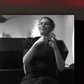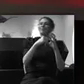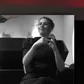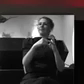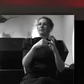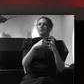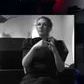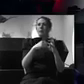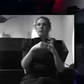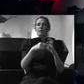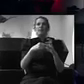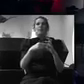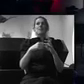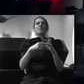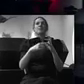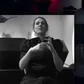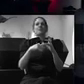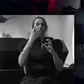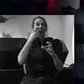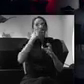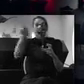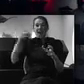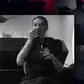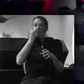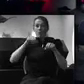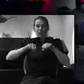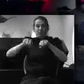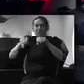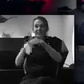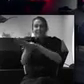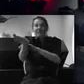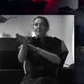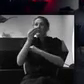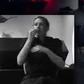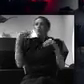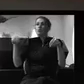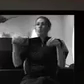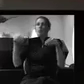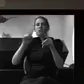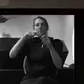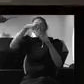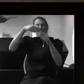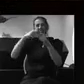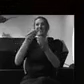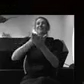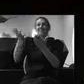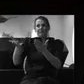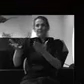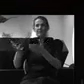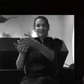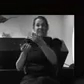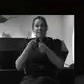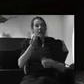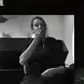for example? That banana in the Caribbean is so much better in taste, so much sweeter. So our fruits